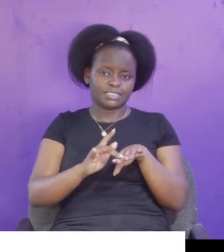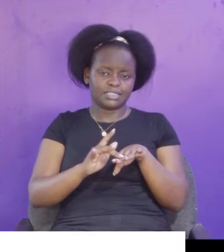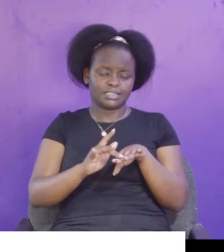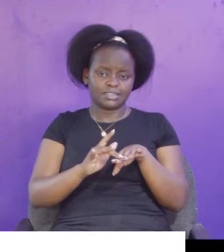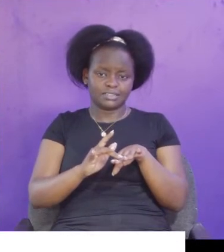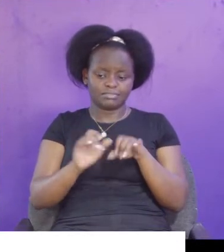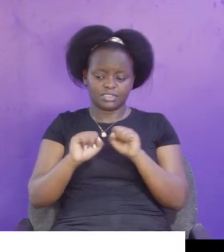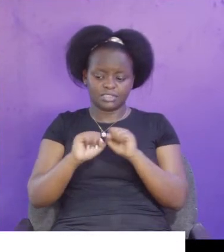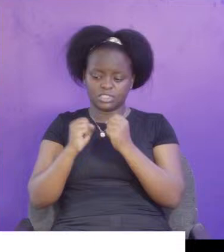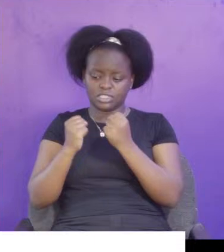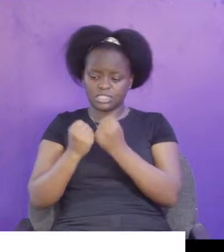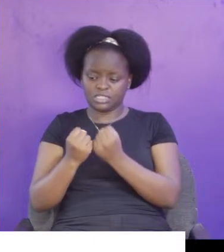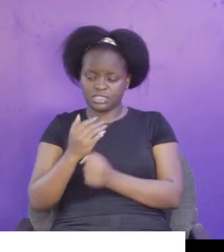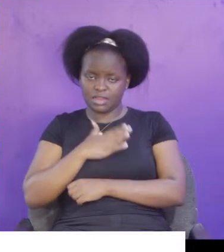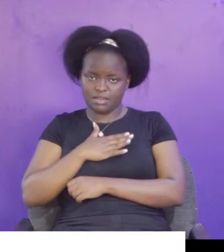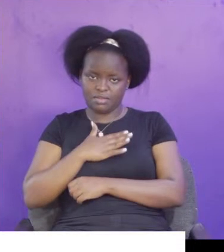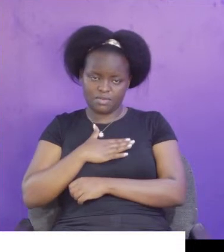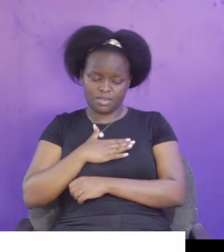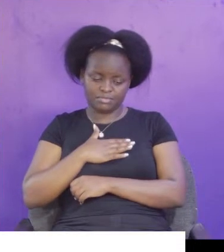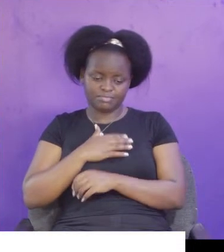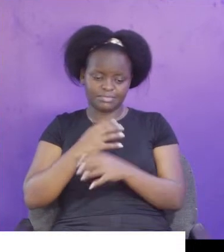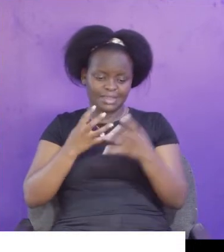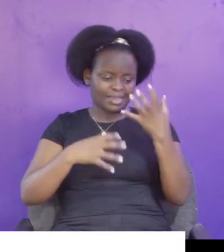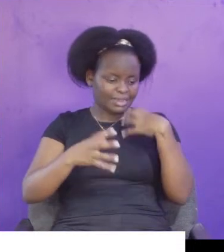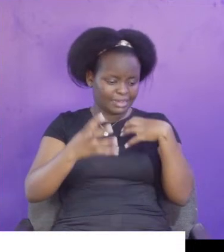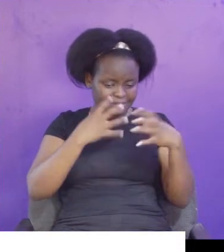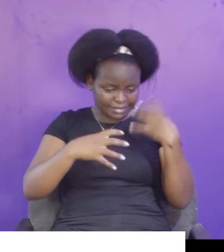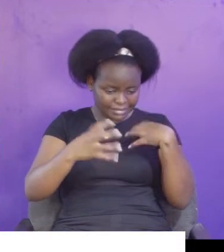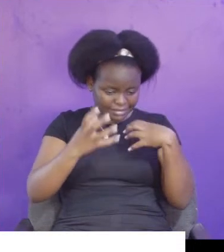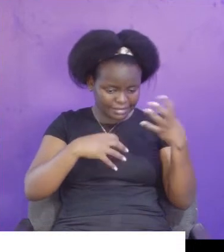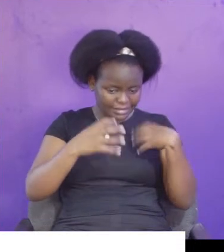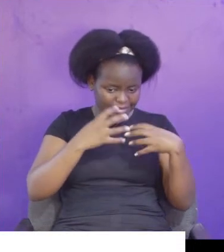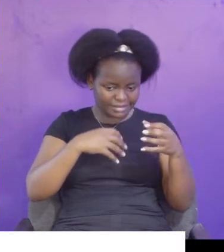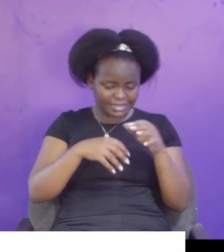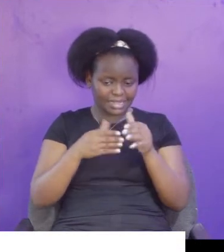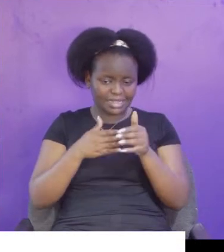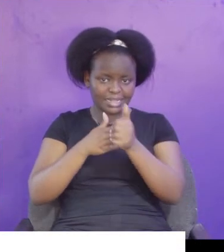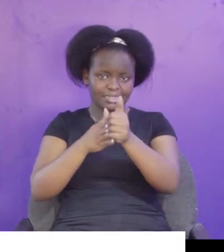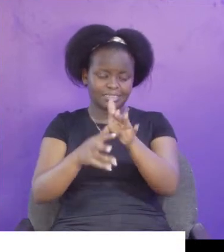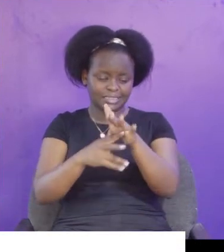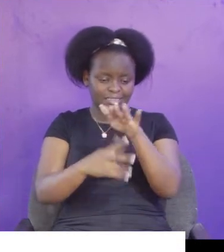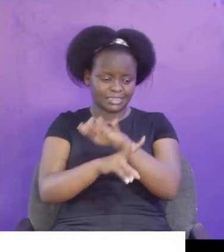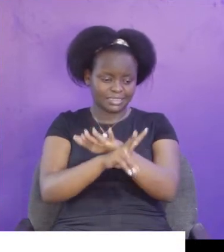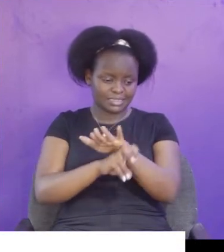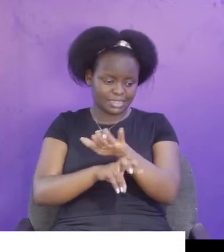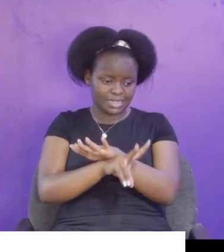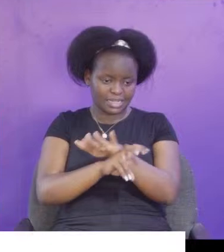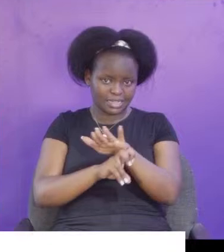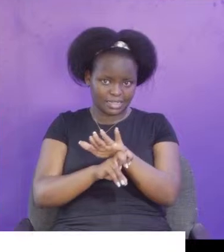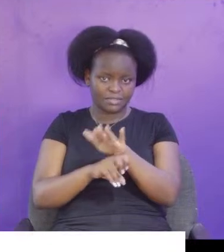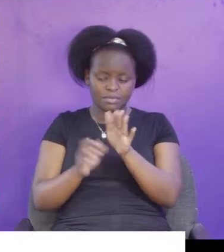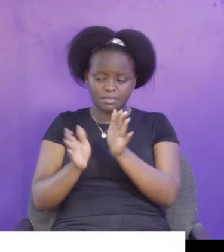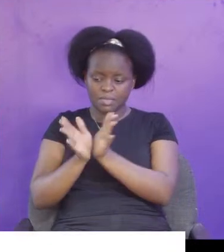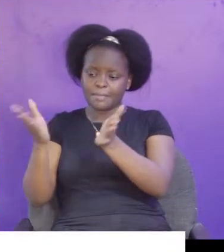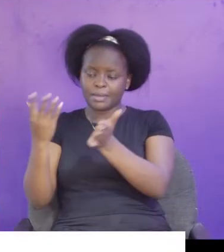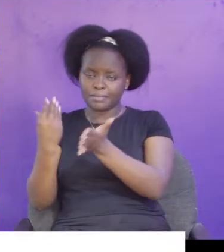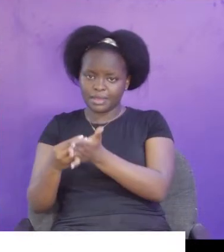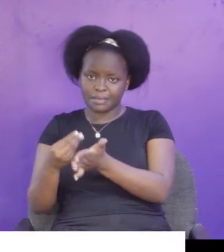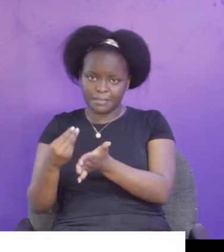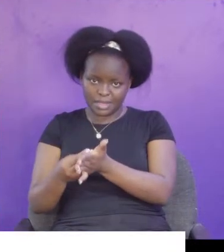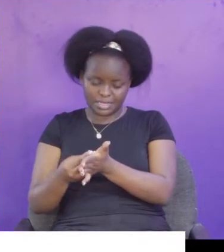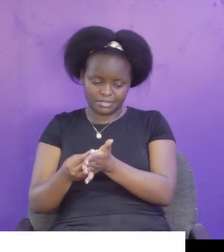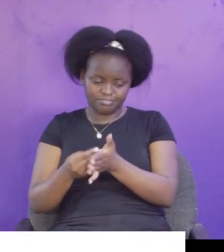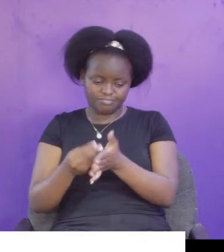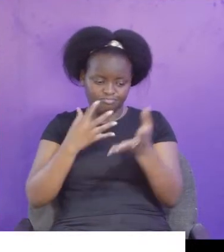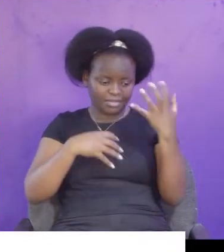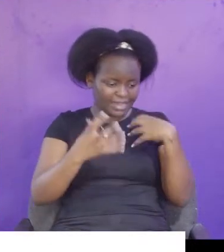society. The greed that leads to stealing from the public coffers. The greed that leads